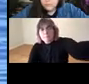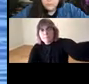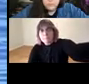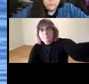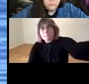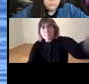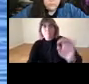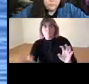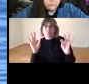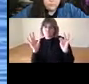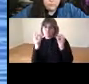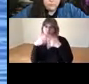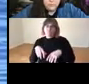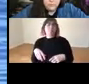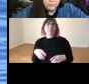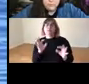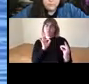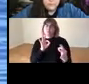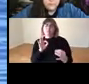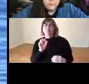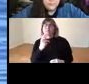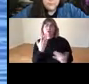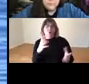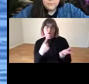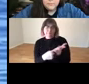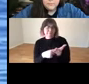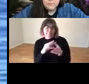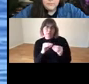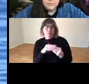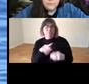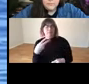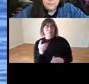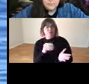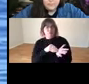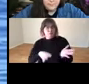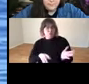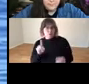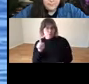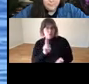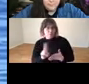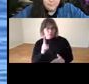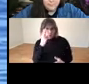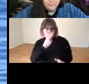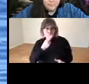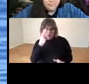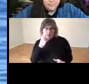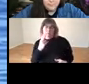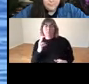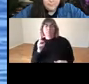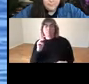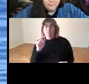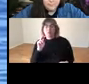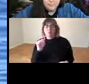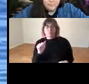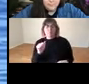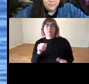we should be good to go. Perfect. So as Sarah mentioned, I am a PhD student at the University of Hawaii at Mānoa, and so I'm a student